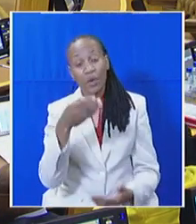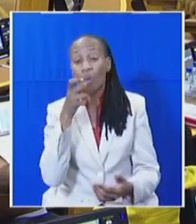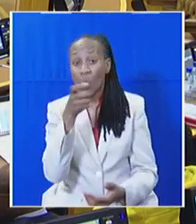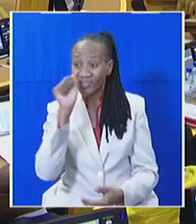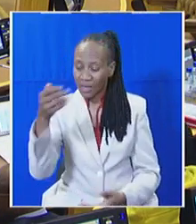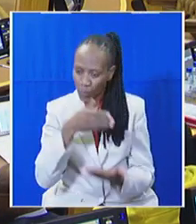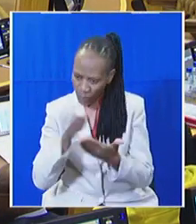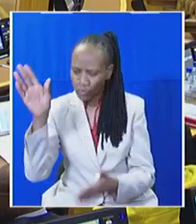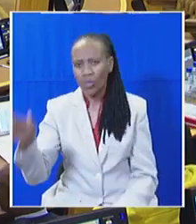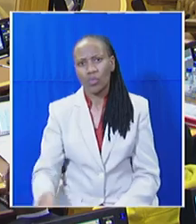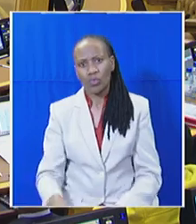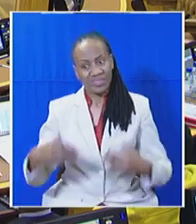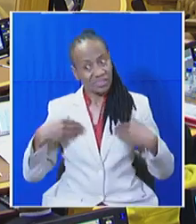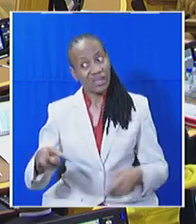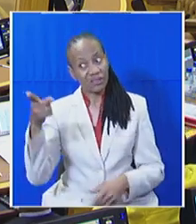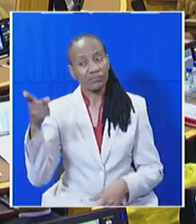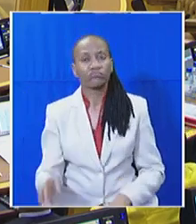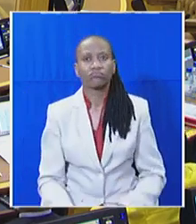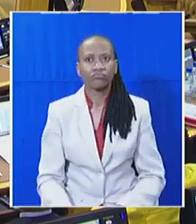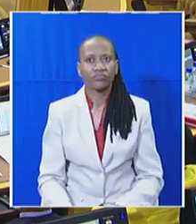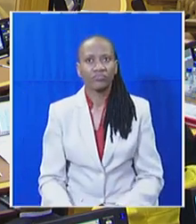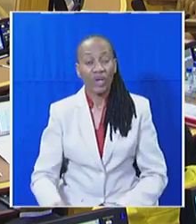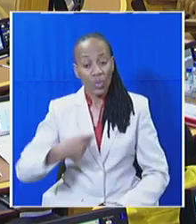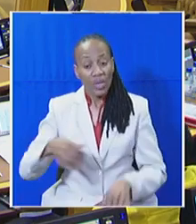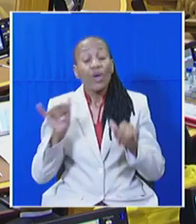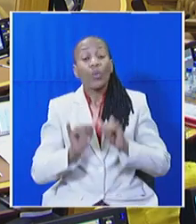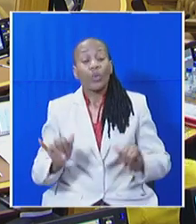Uyasukela. Silindele impi makufanele kuliwe lana.